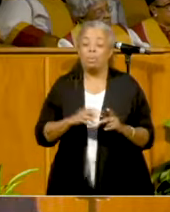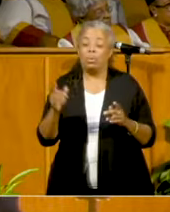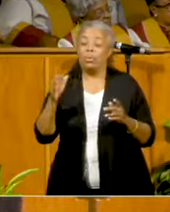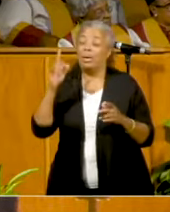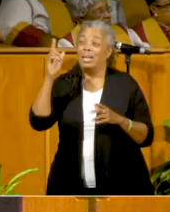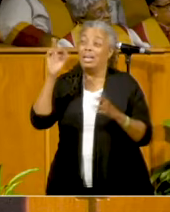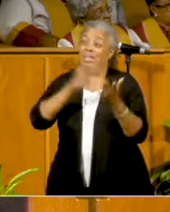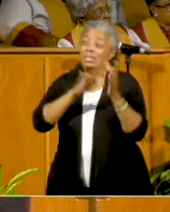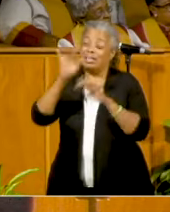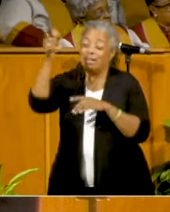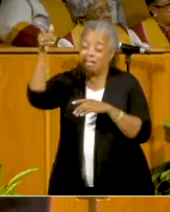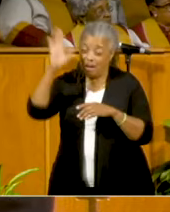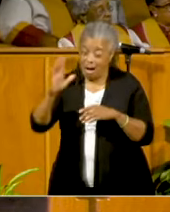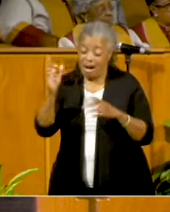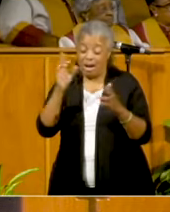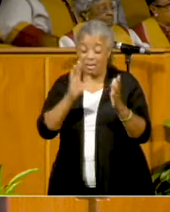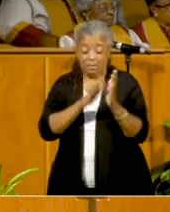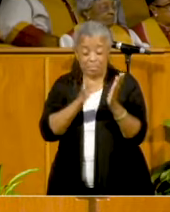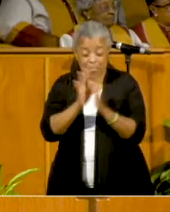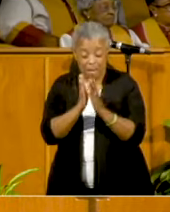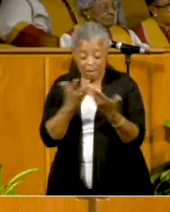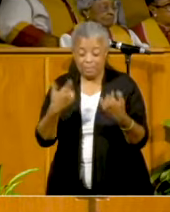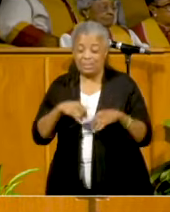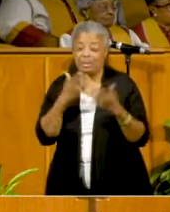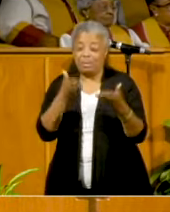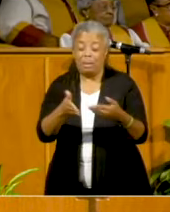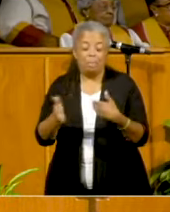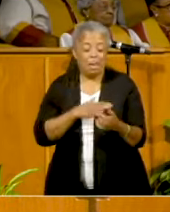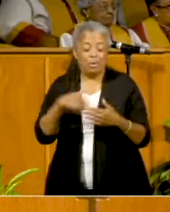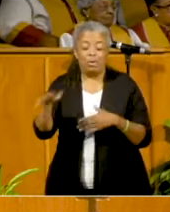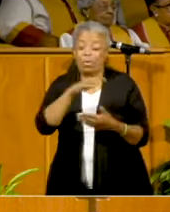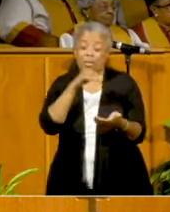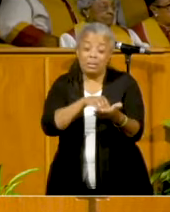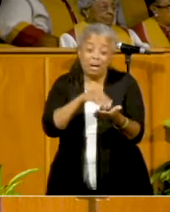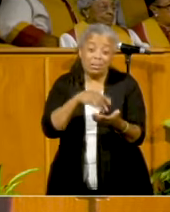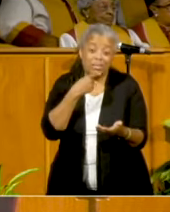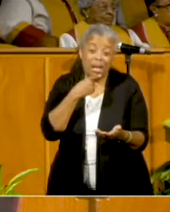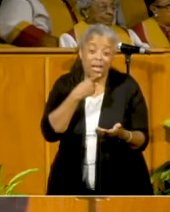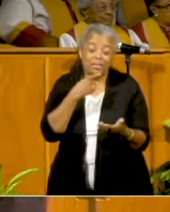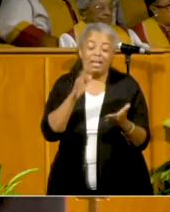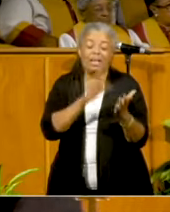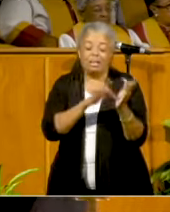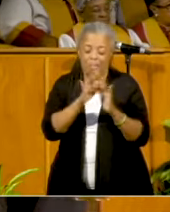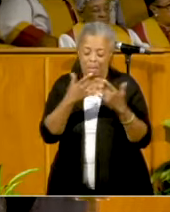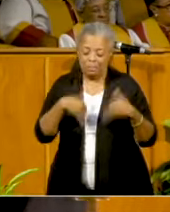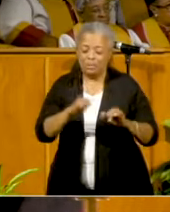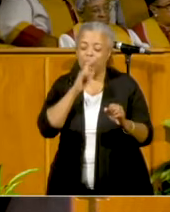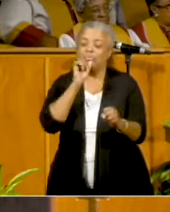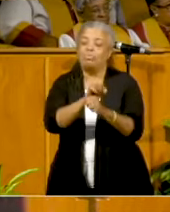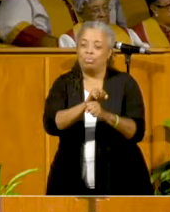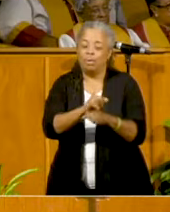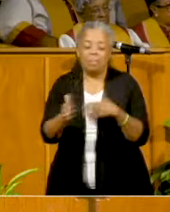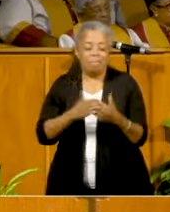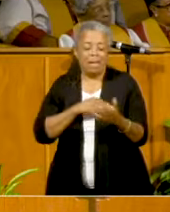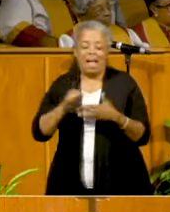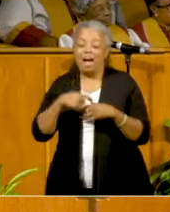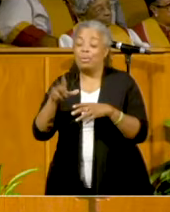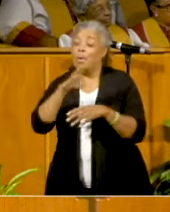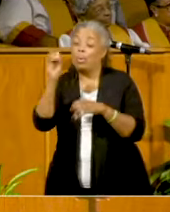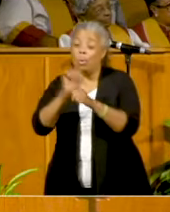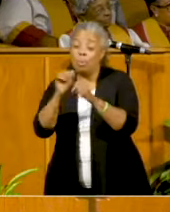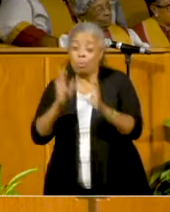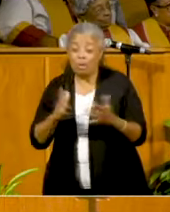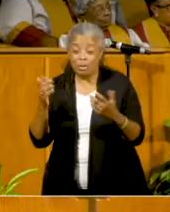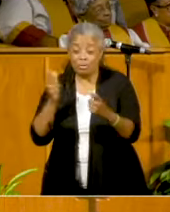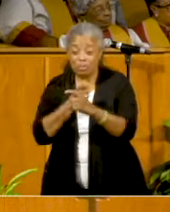word is still at work. No matter what your doctor says, the word is still at work. No matter how your coworker treats you,